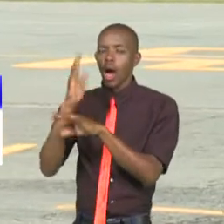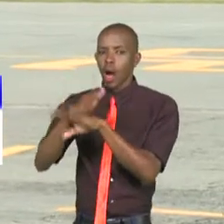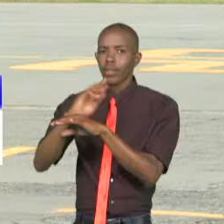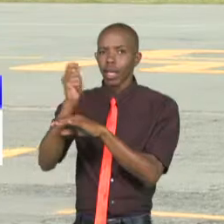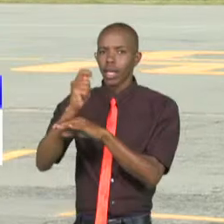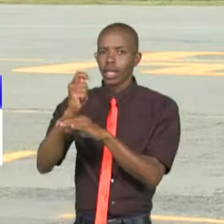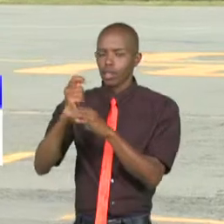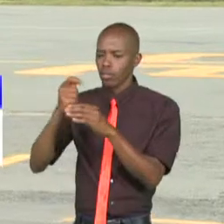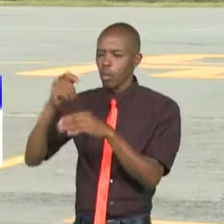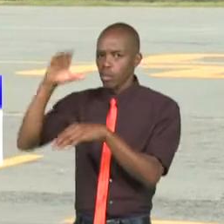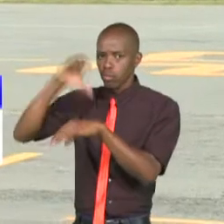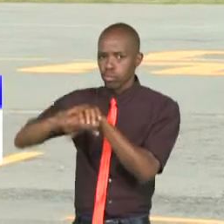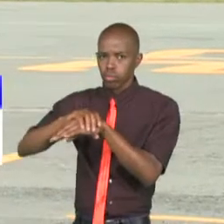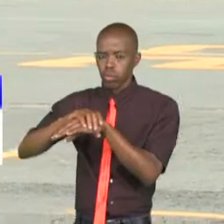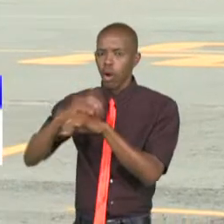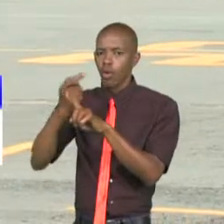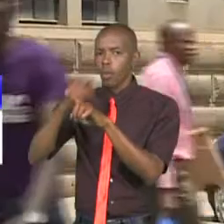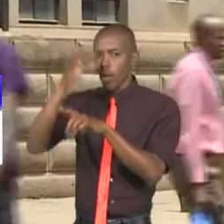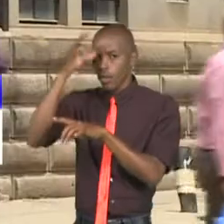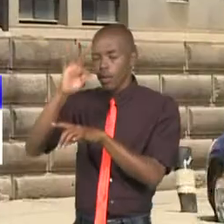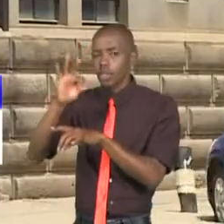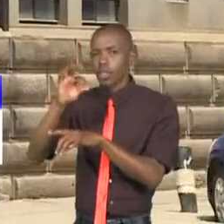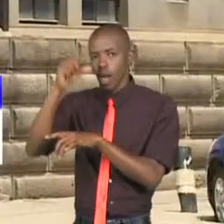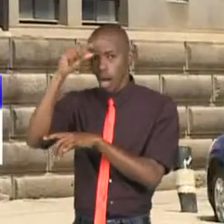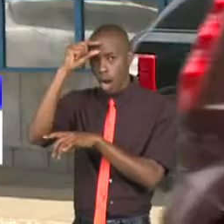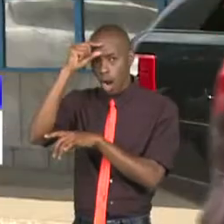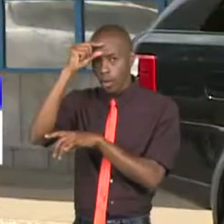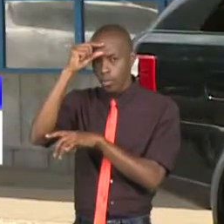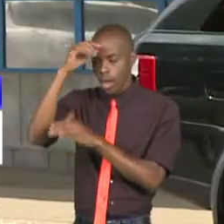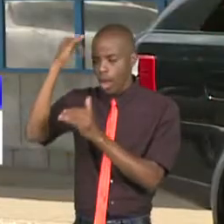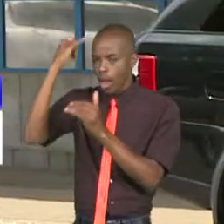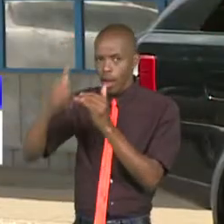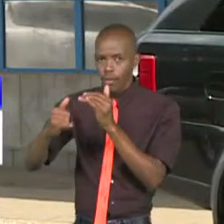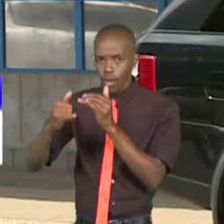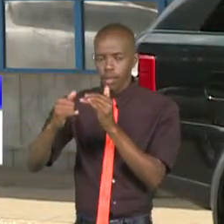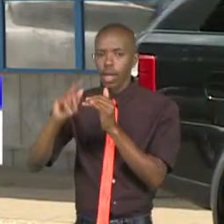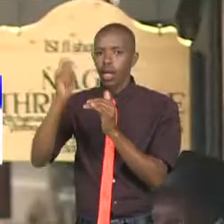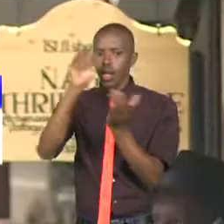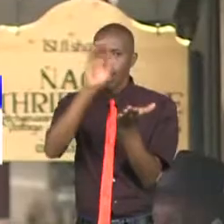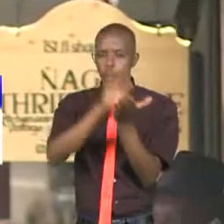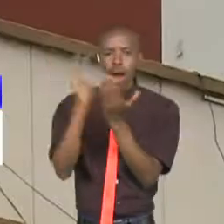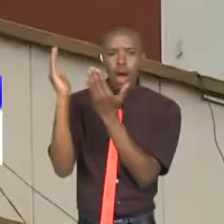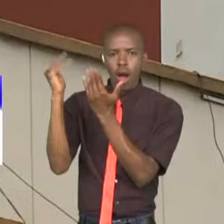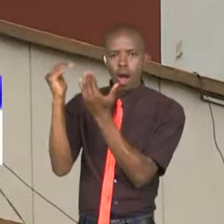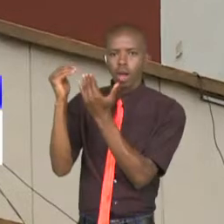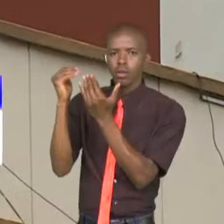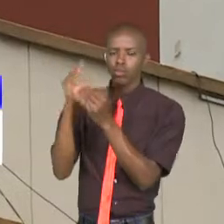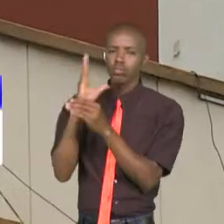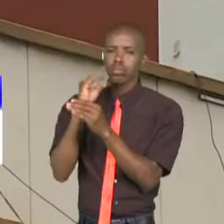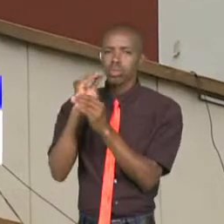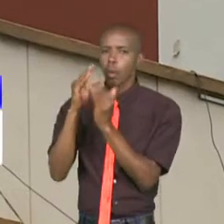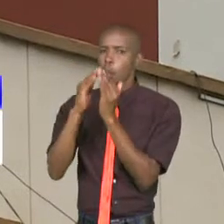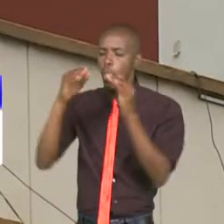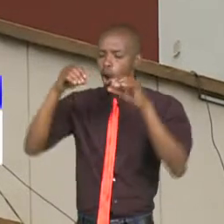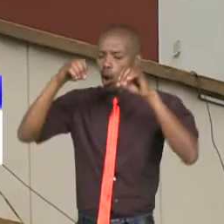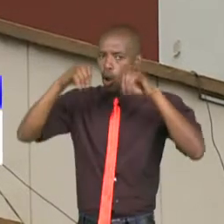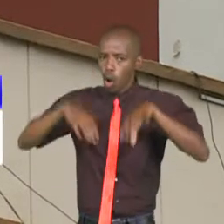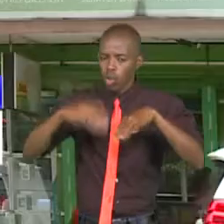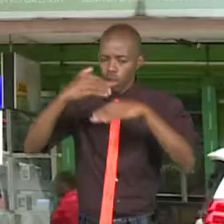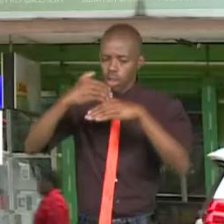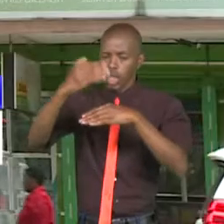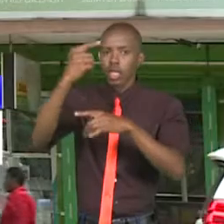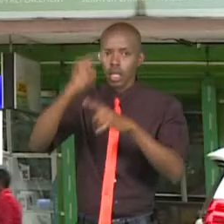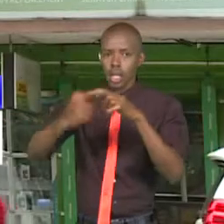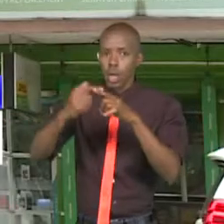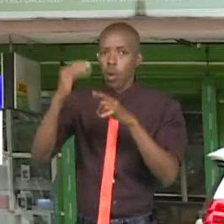billion shillings loan from the French government. And finally, Kenyan banks are expected to experience more losses in the coming year